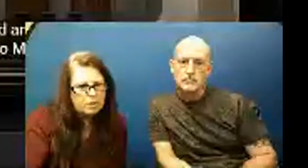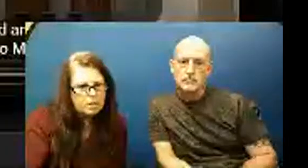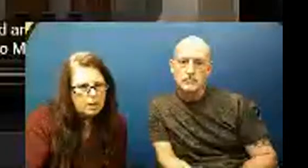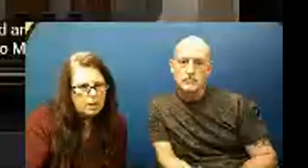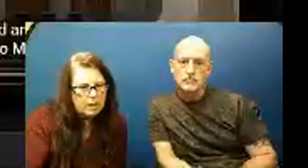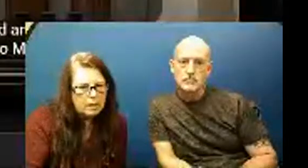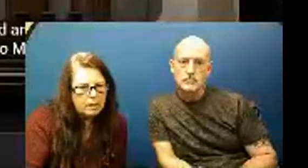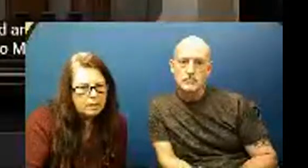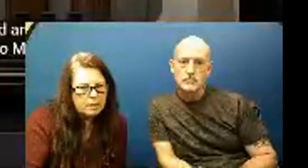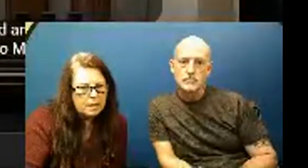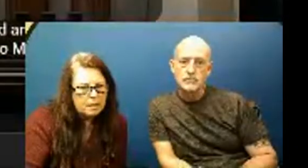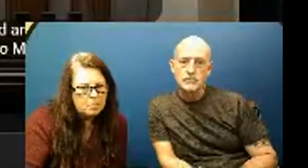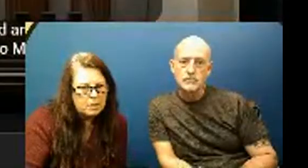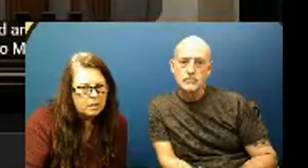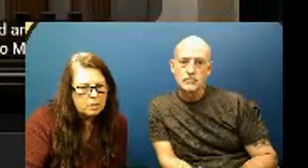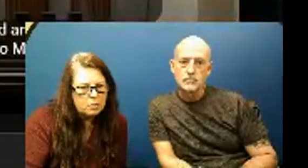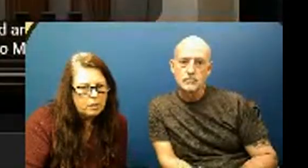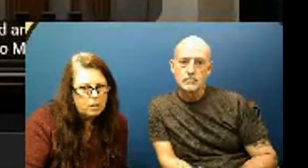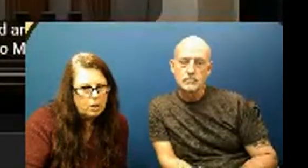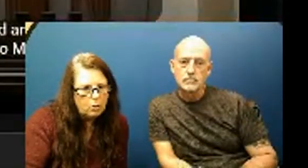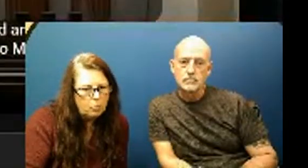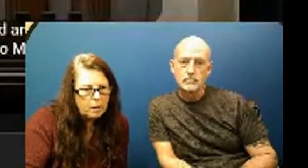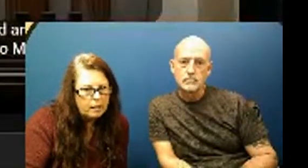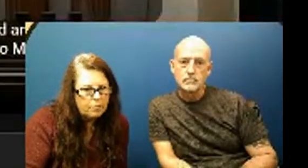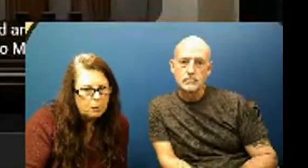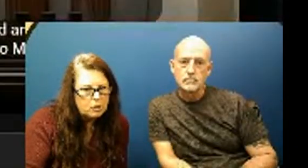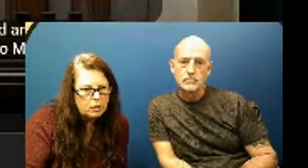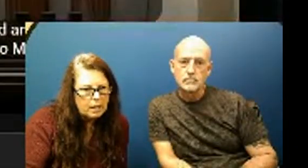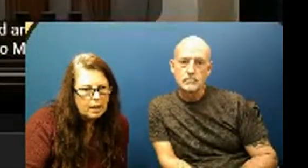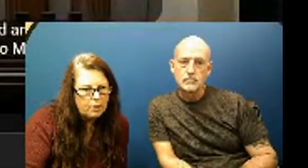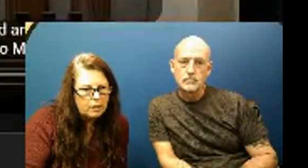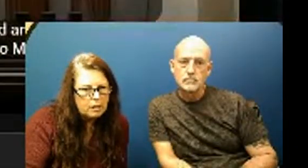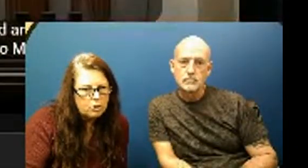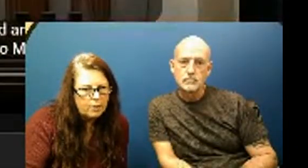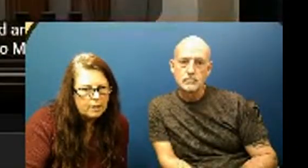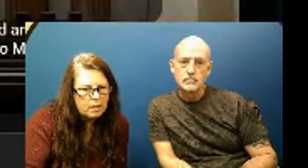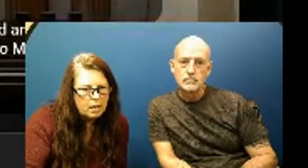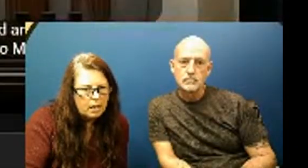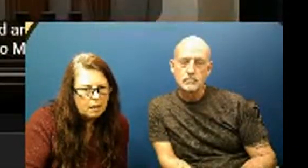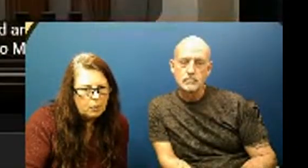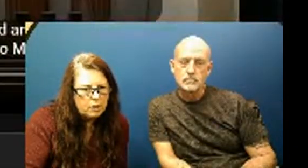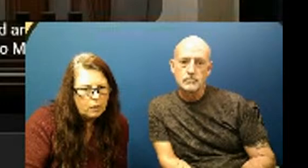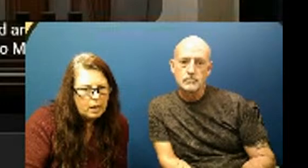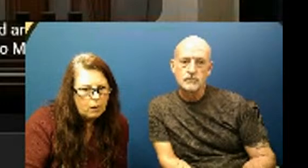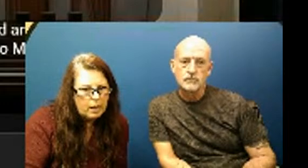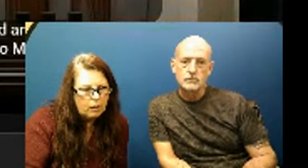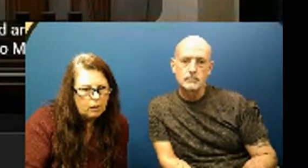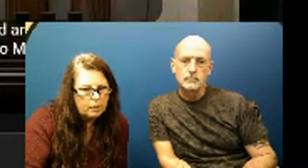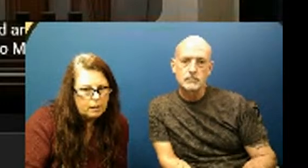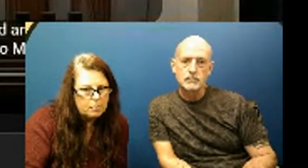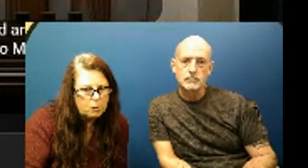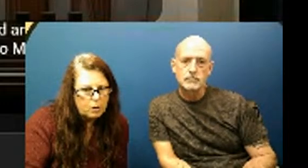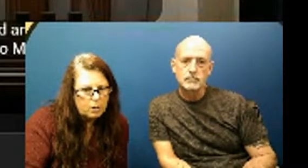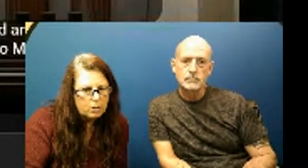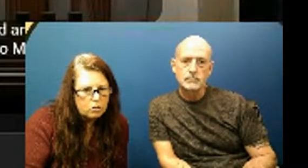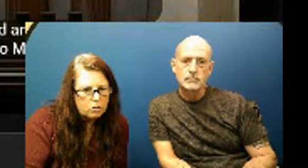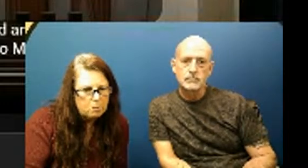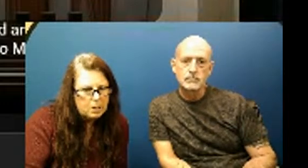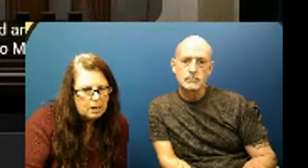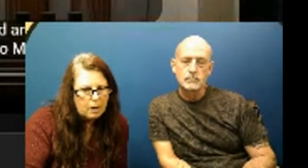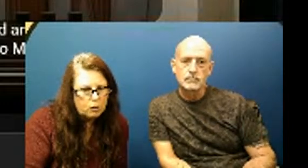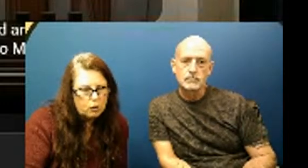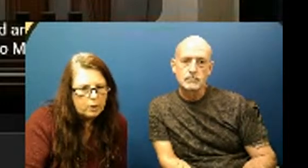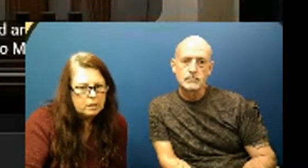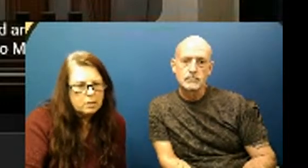all countries and is a business. We know what information they have on each of us, and we know how algorithms work.